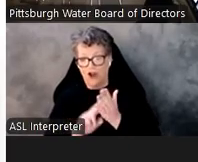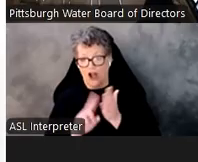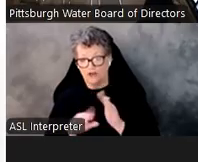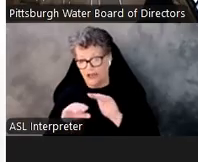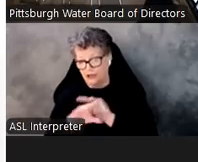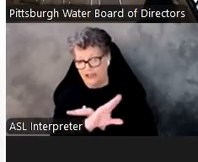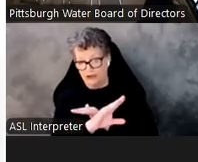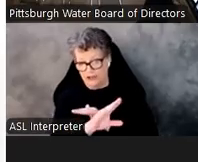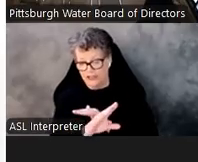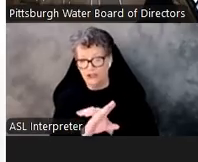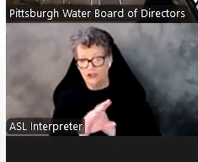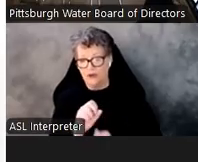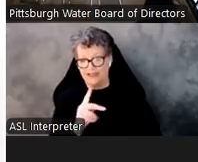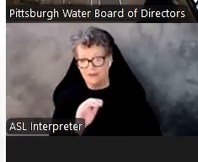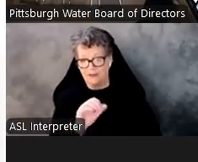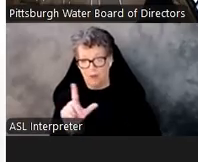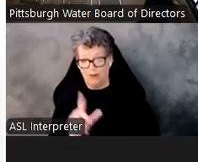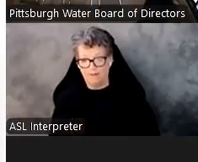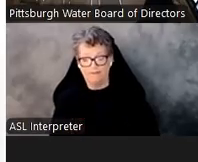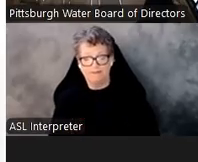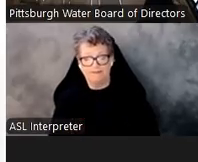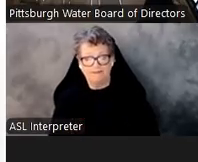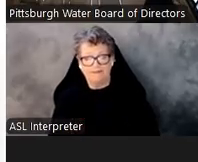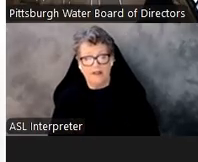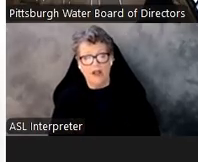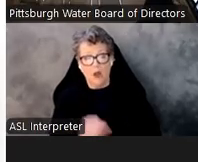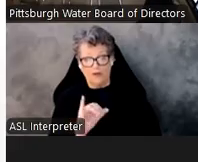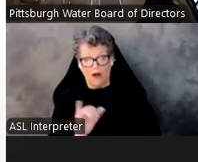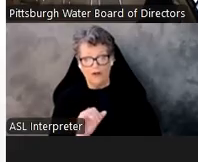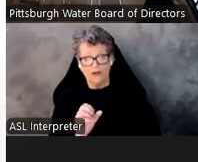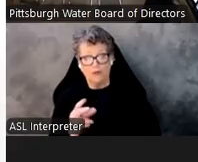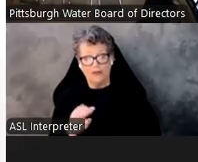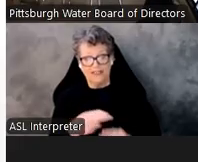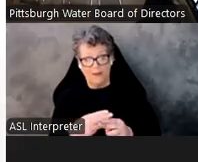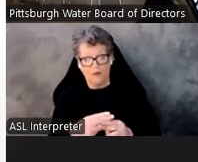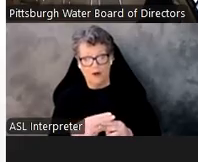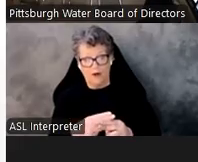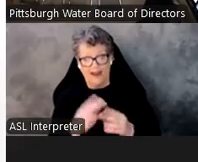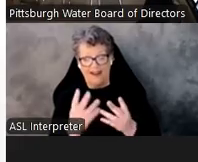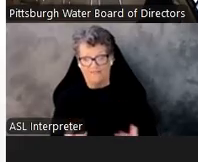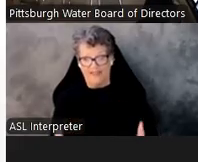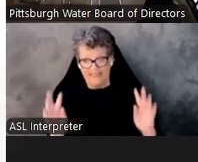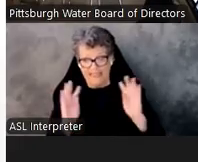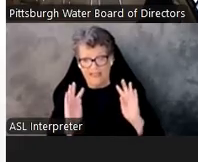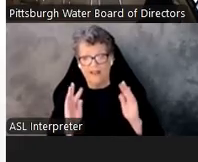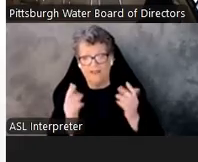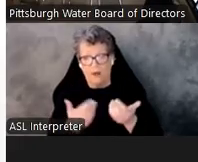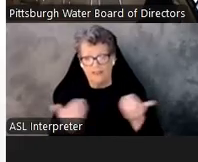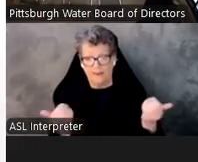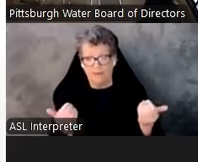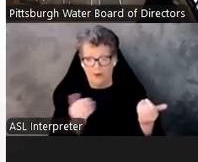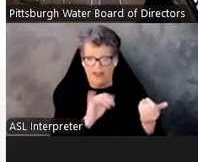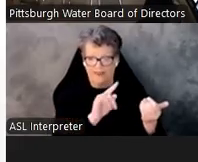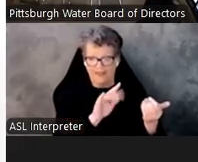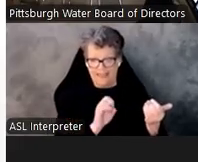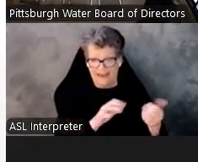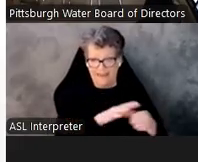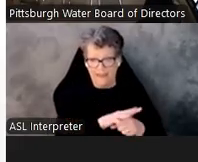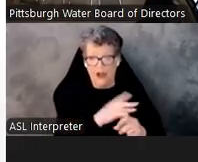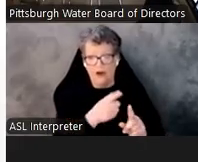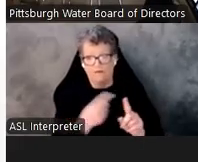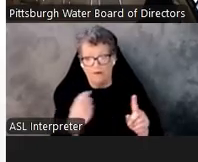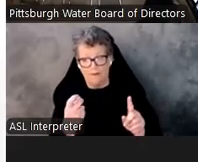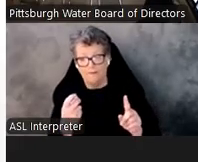into Aspinwall. We have also placed temporary site fencing that will separate the site from